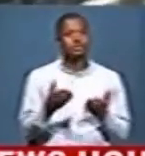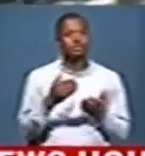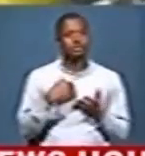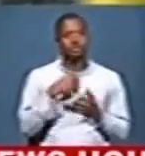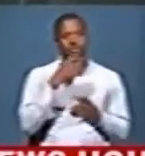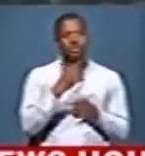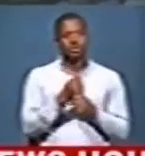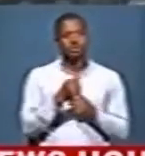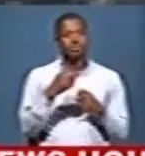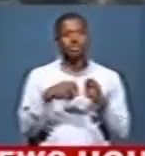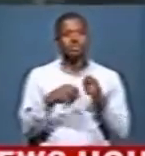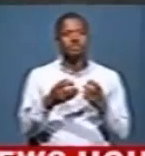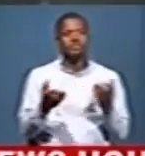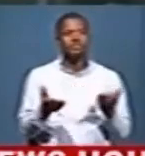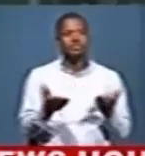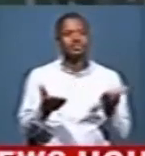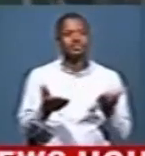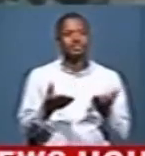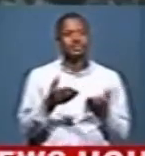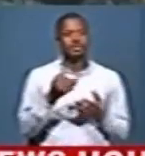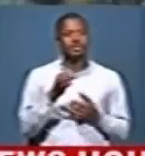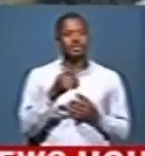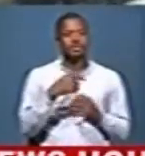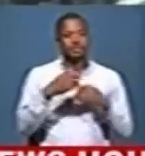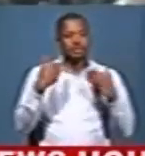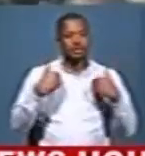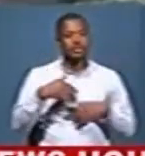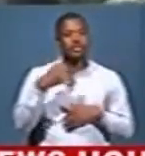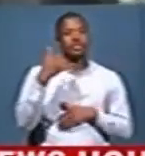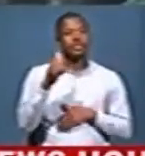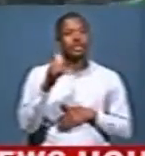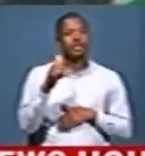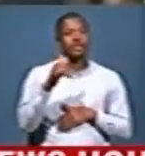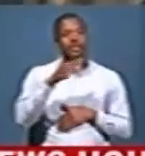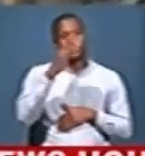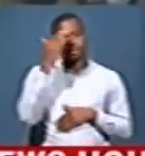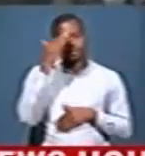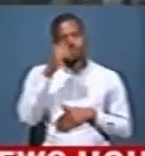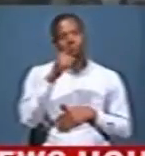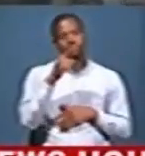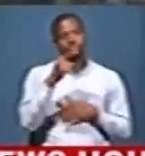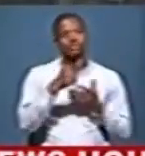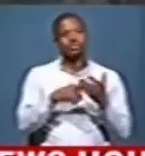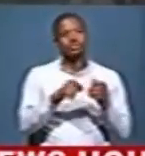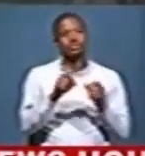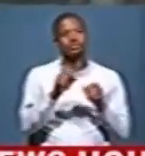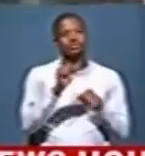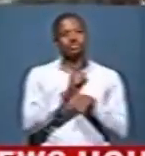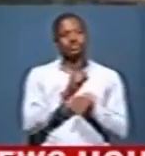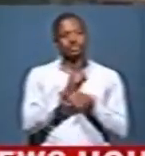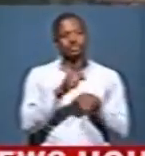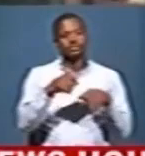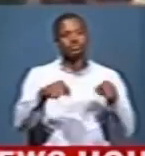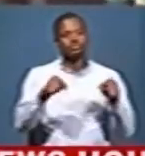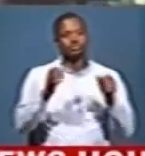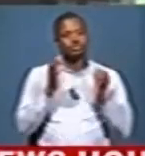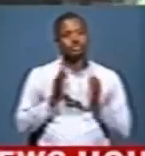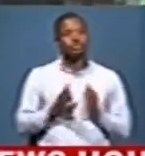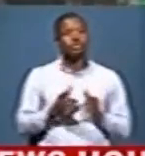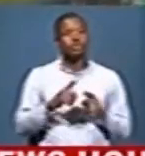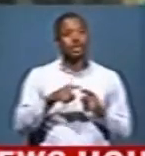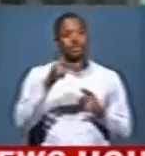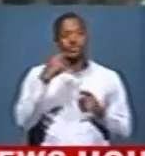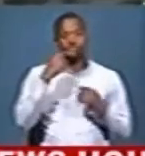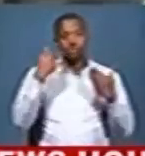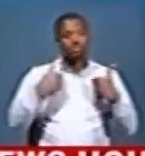get wala for here. If you just wear this yellow, then they know say, okay, this boy, you, he be Okada man. So, any people